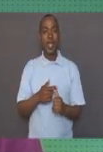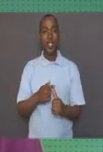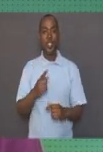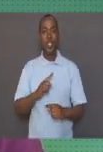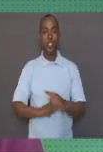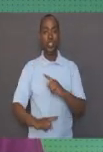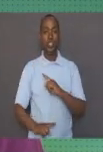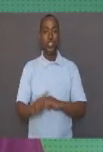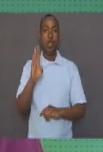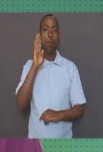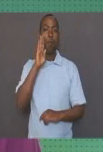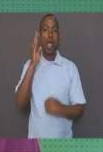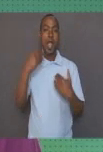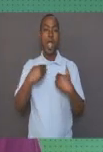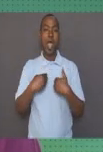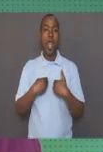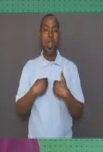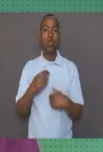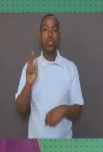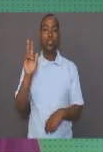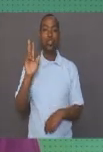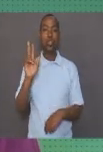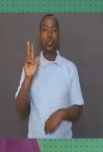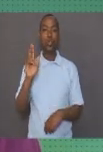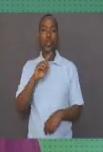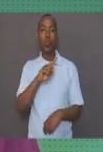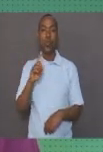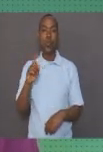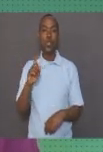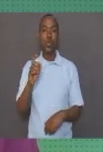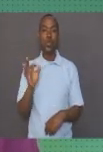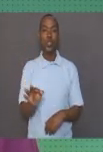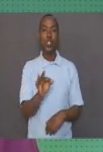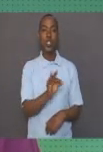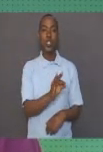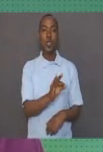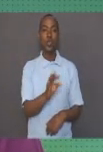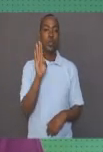with over 300 plant species represented.